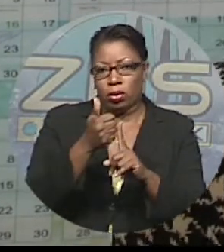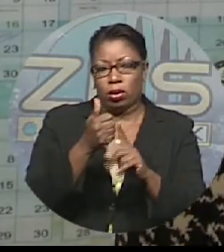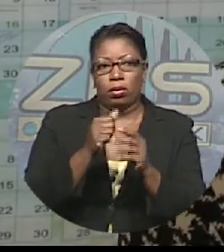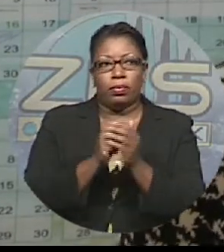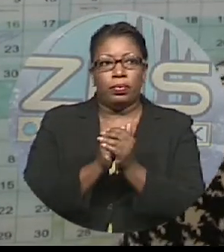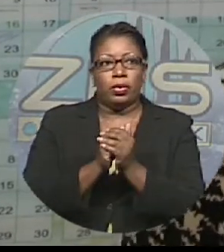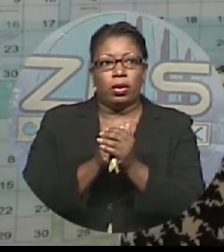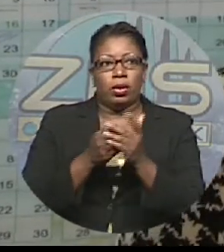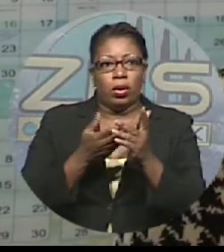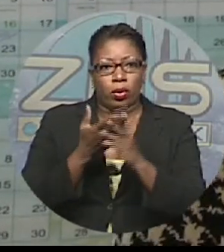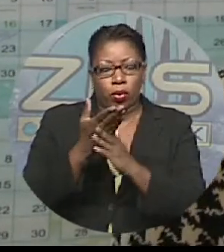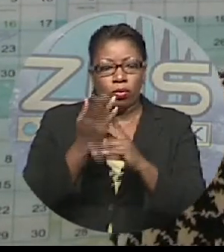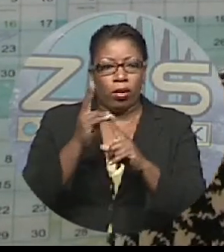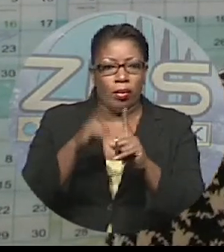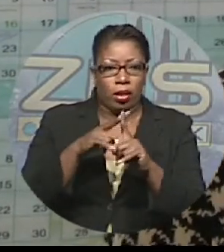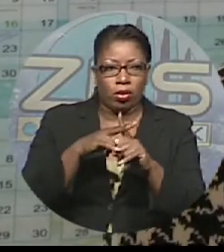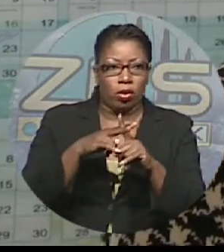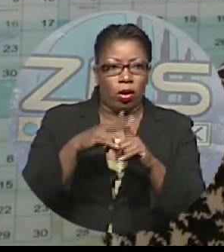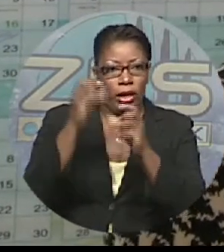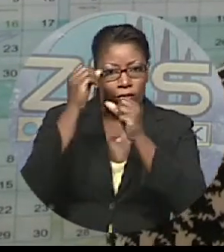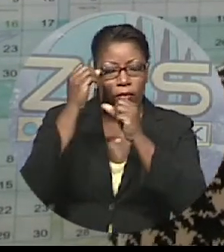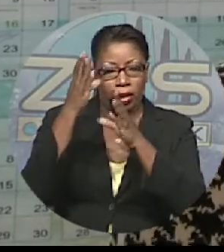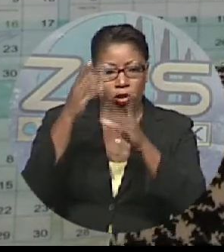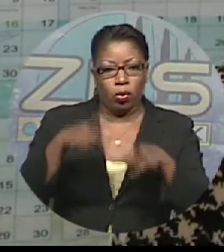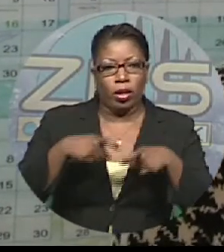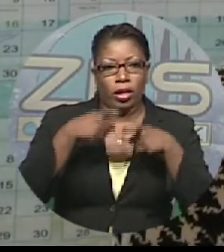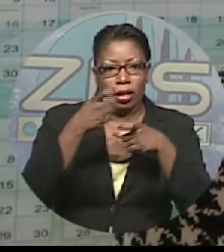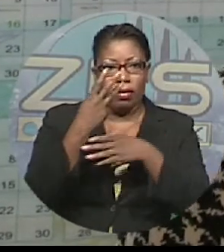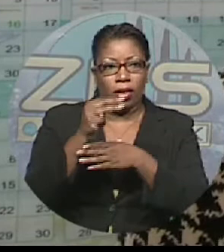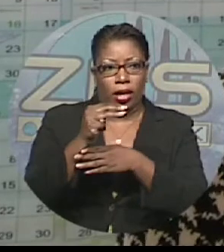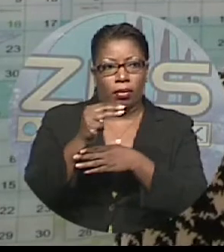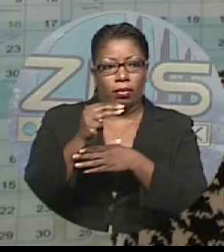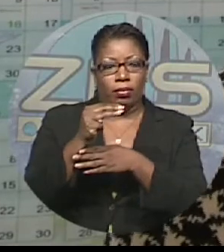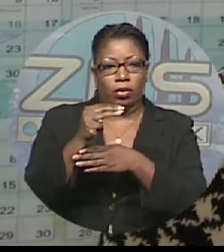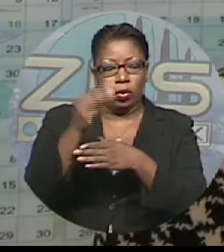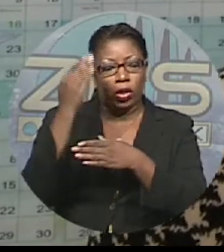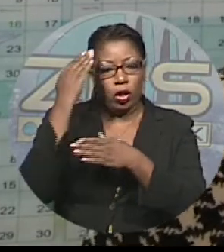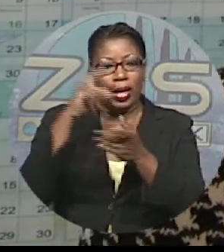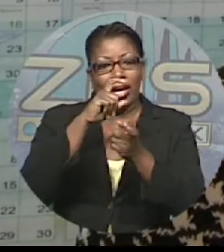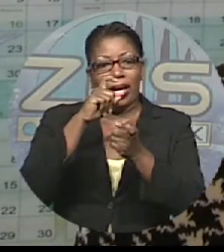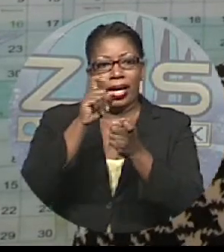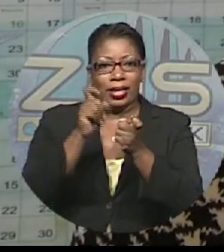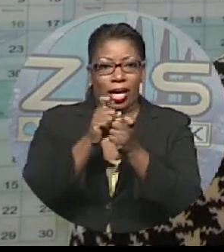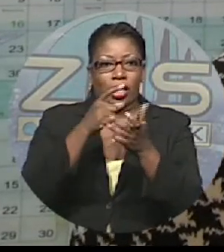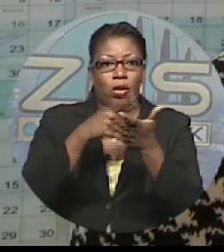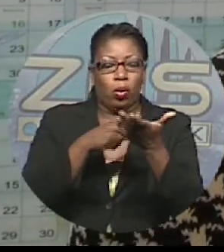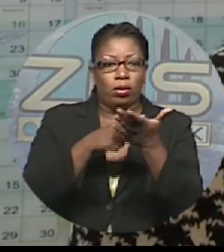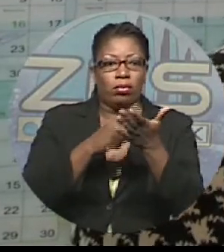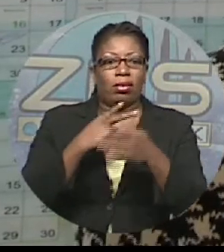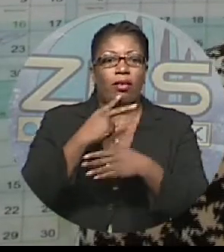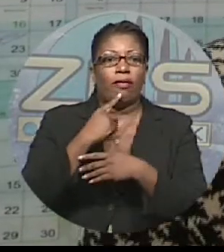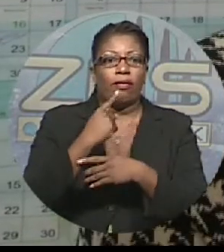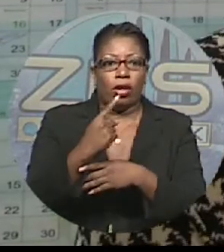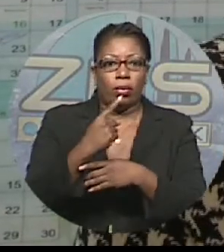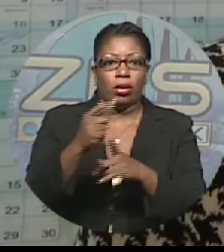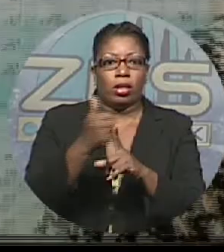them, then, you know, they recognize what constitutes abuse, for instance, the verbal abuse.